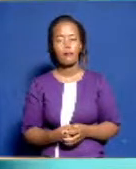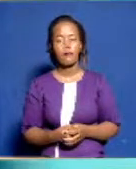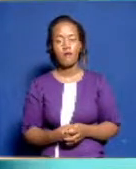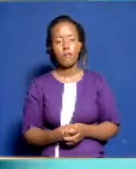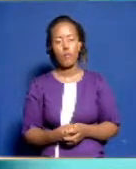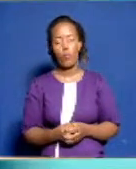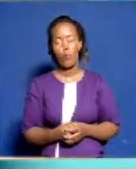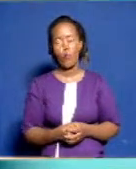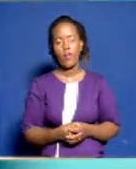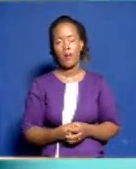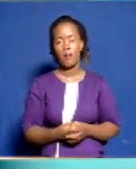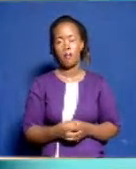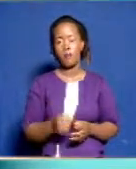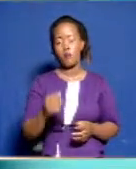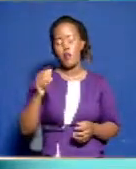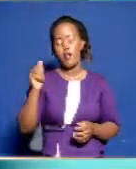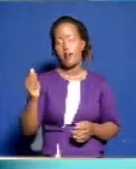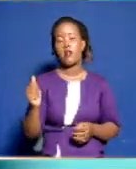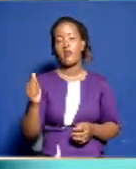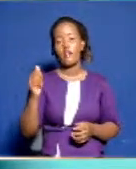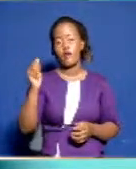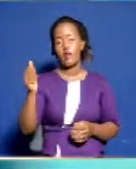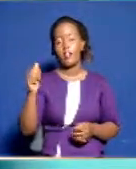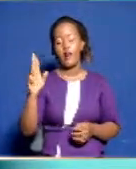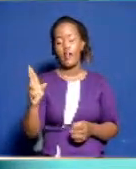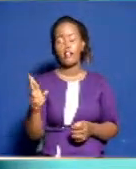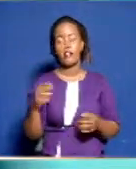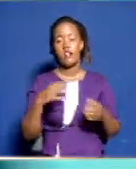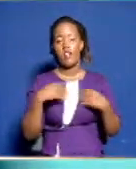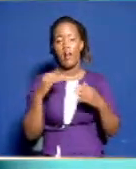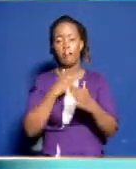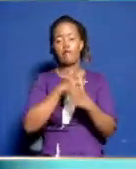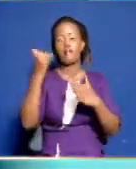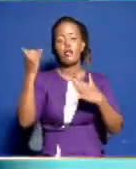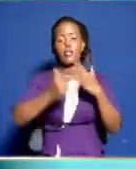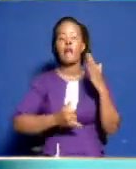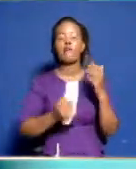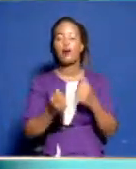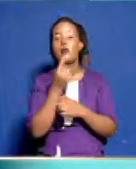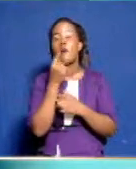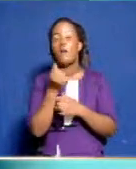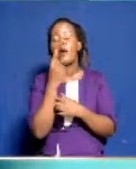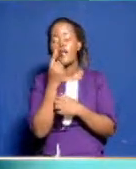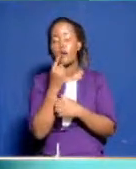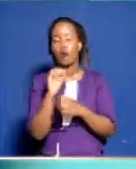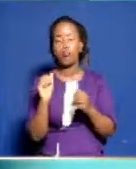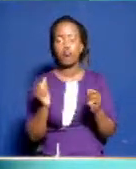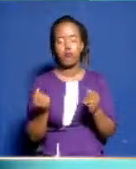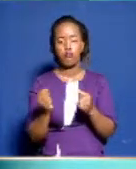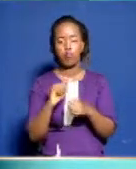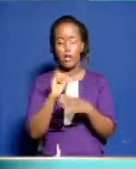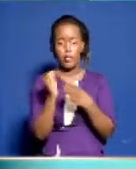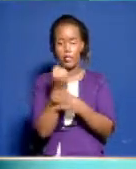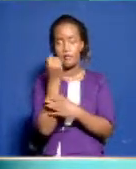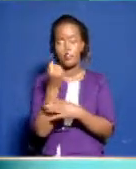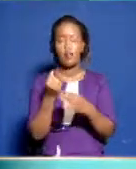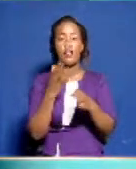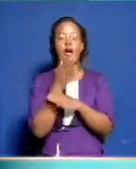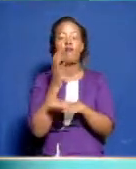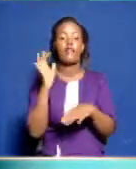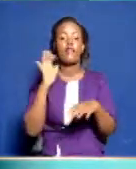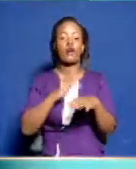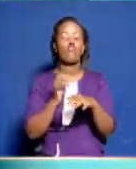AAR Insurance has introduced Chanjo Cover, catering for medical expenses arising from the side effects of the